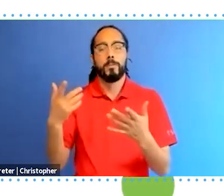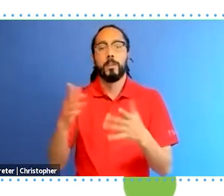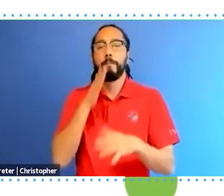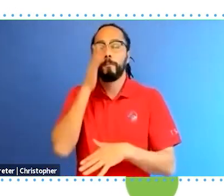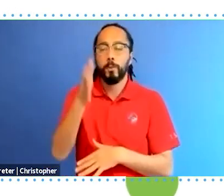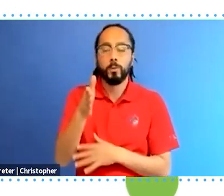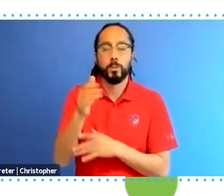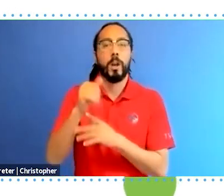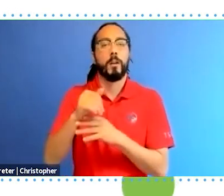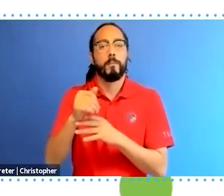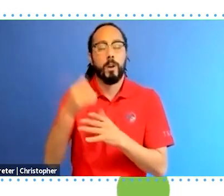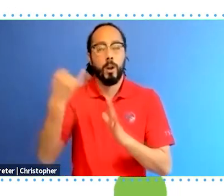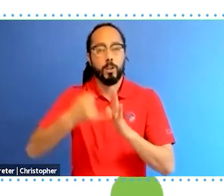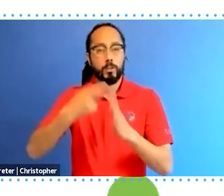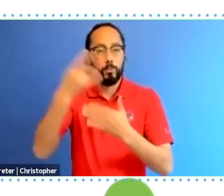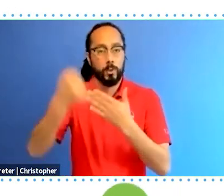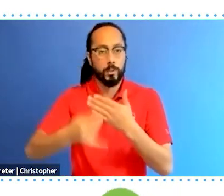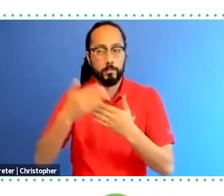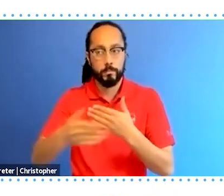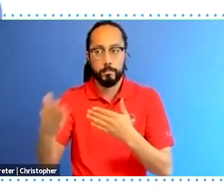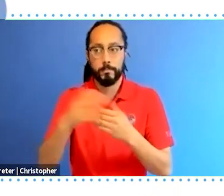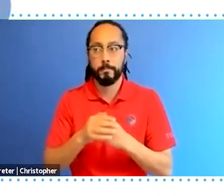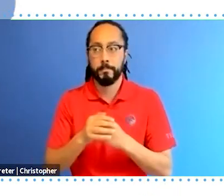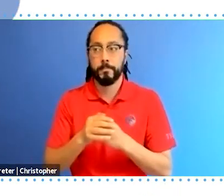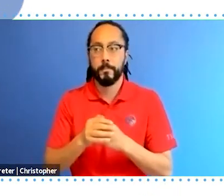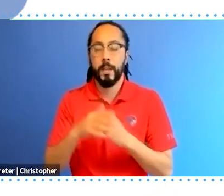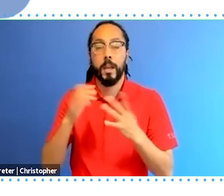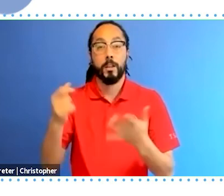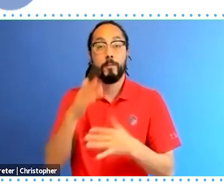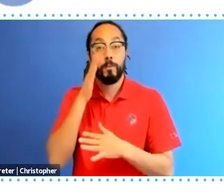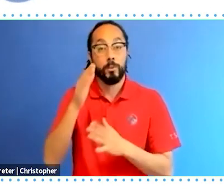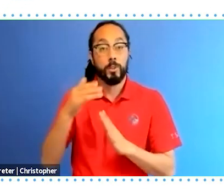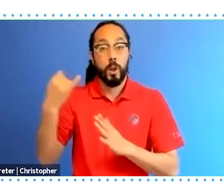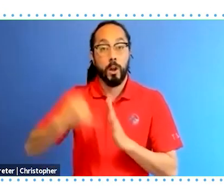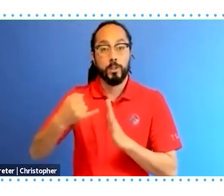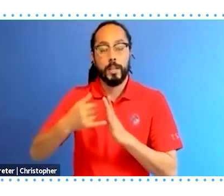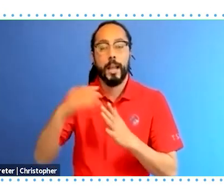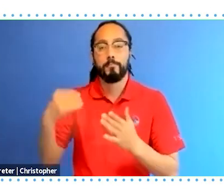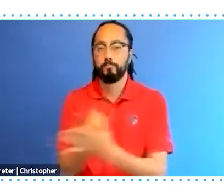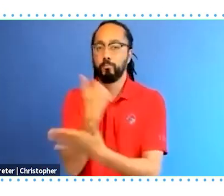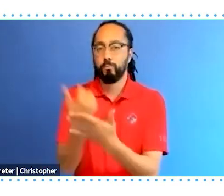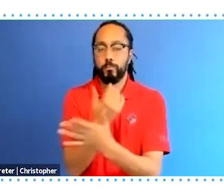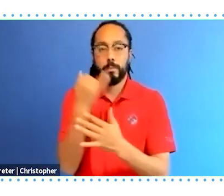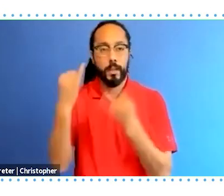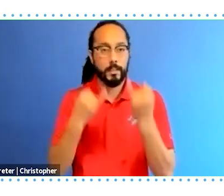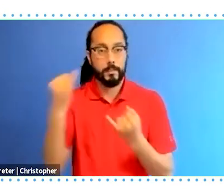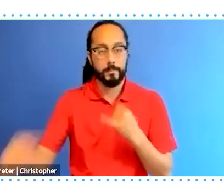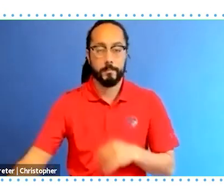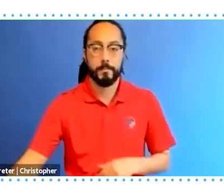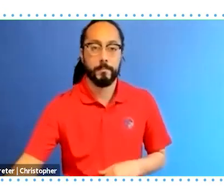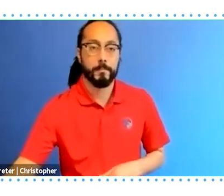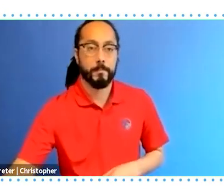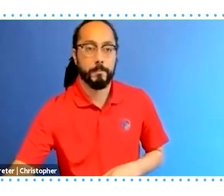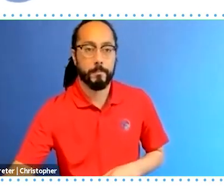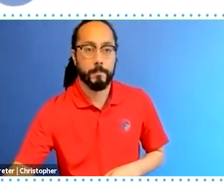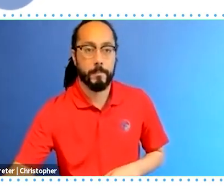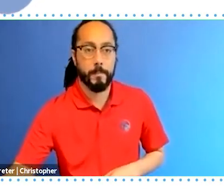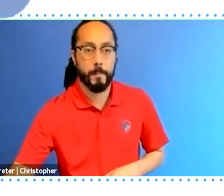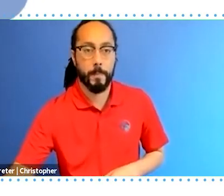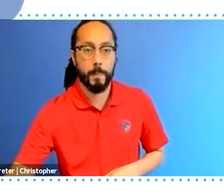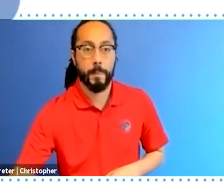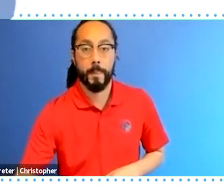Board Governance in the Arts, Emerging Ideas. Mass Culture is an arts support organization that is dedicated